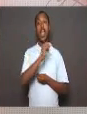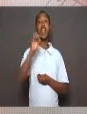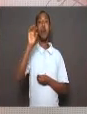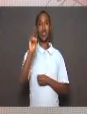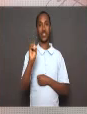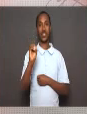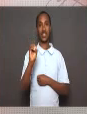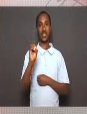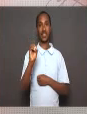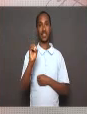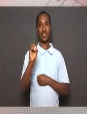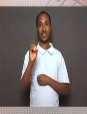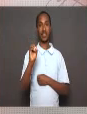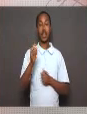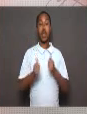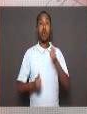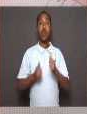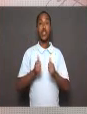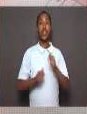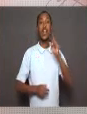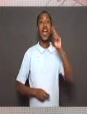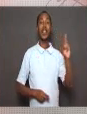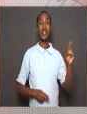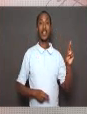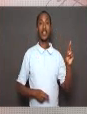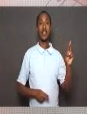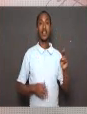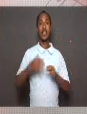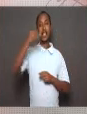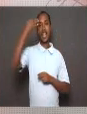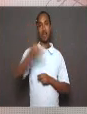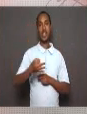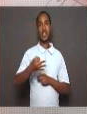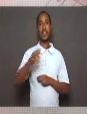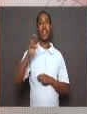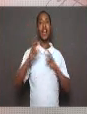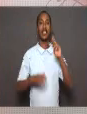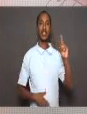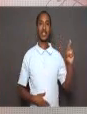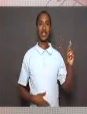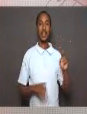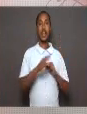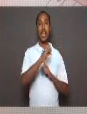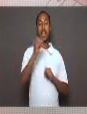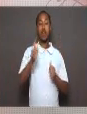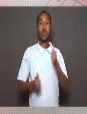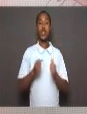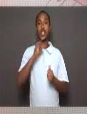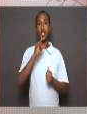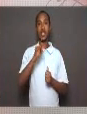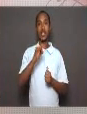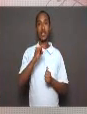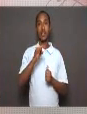oxygen, which reactant would be the limiting reactant and which would be